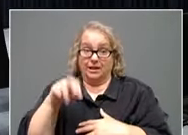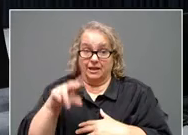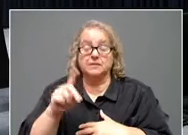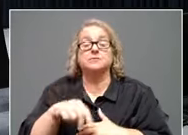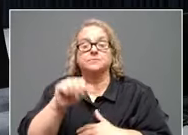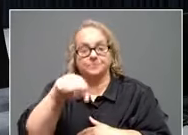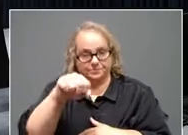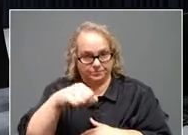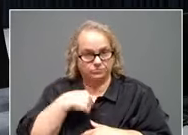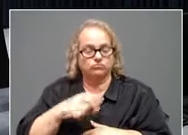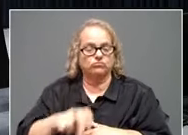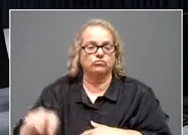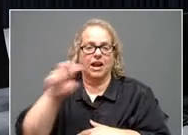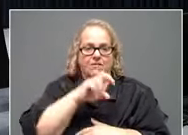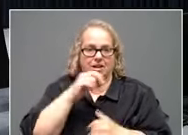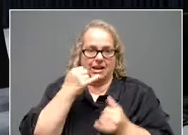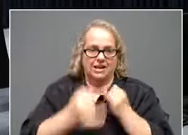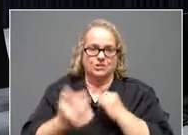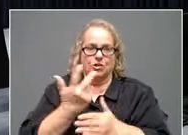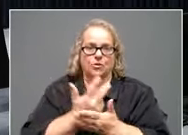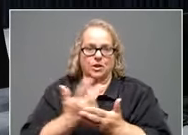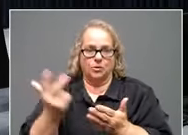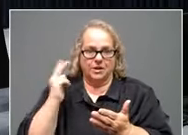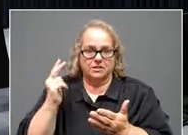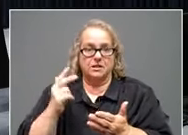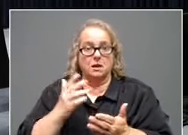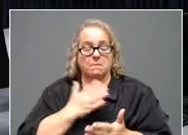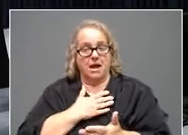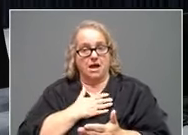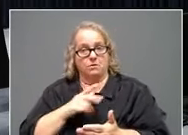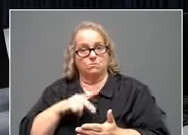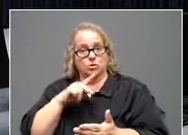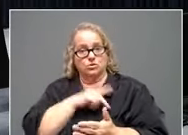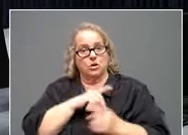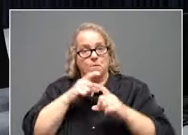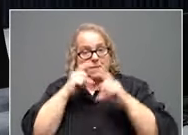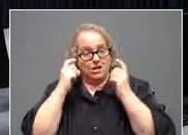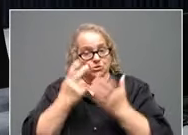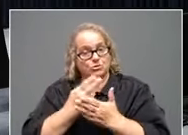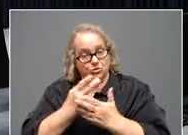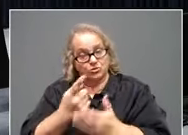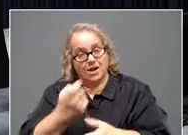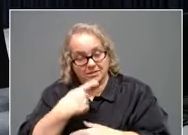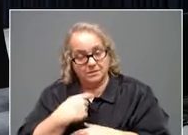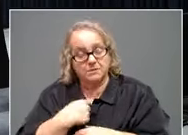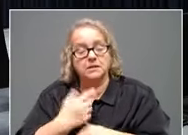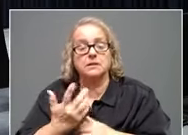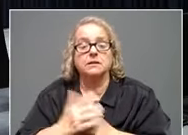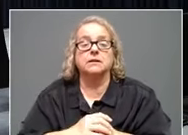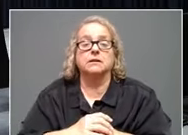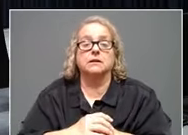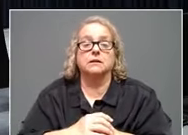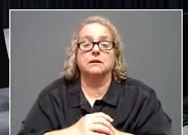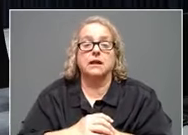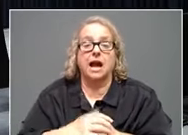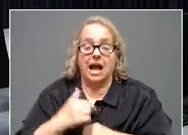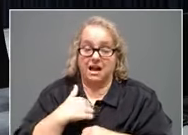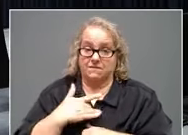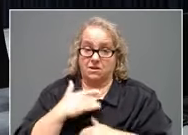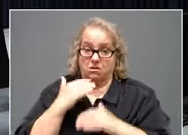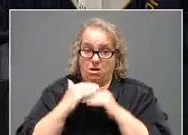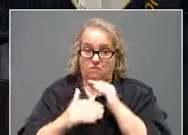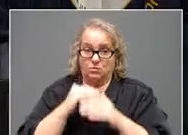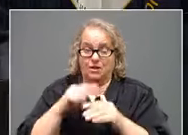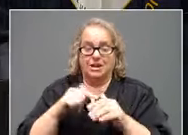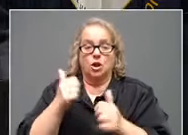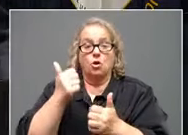last 3 weeks, and it's about my personal mask use and how I feel and messages going into the holiday weekend. I feel comfortable in most